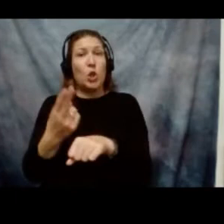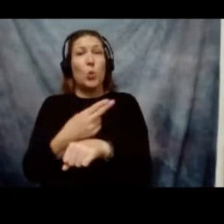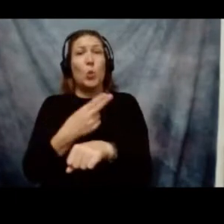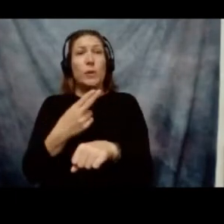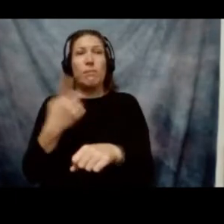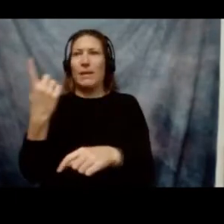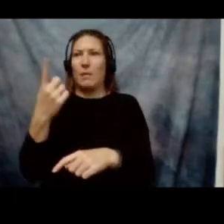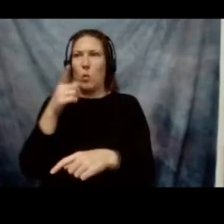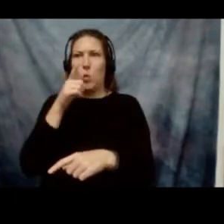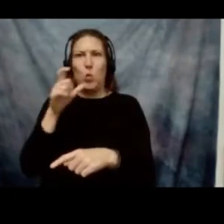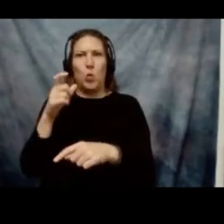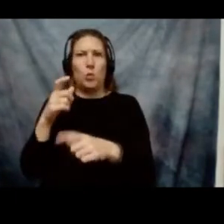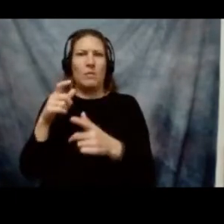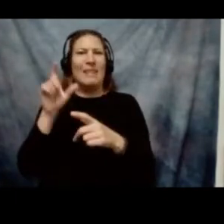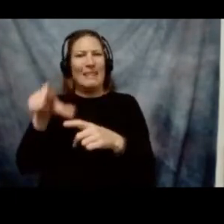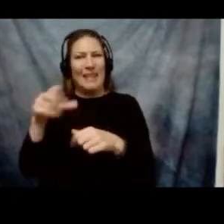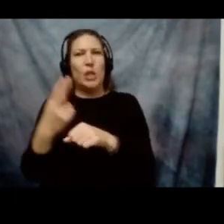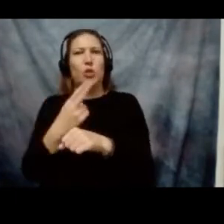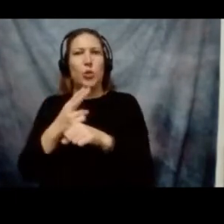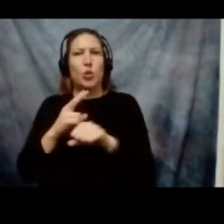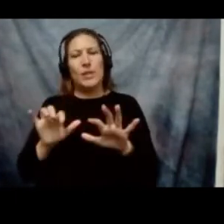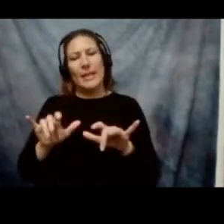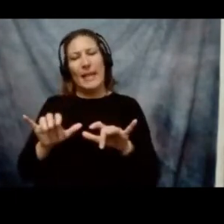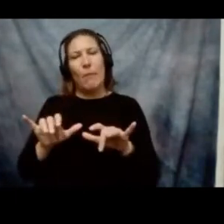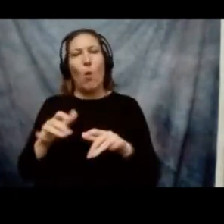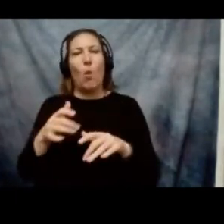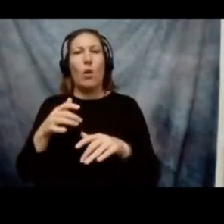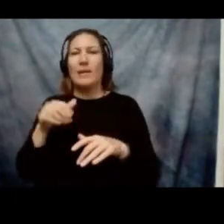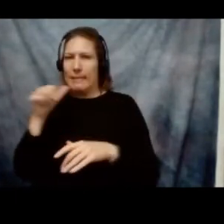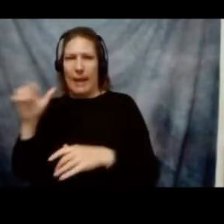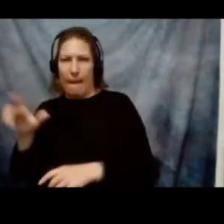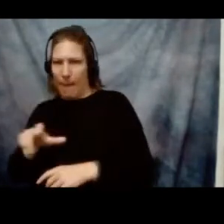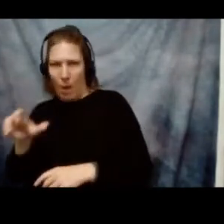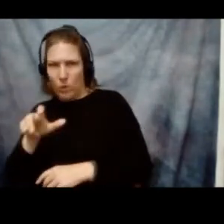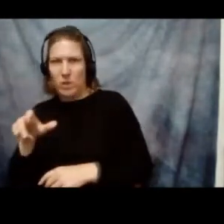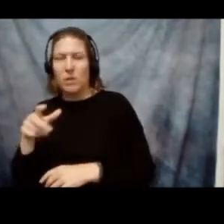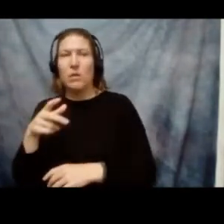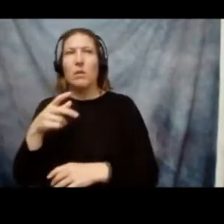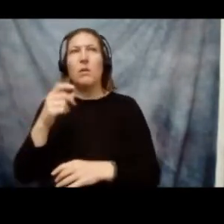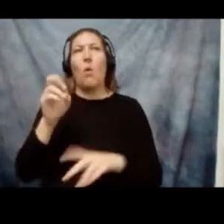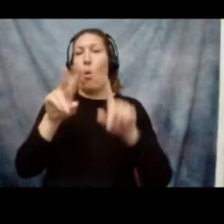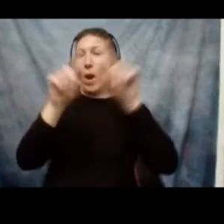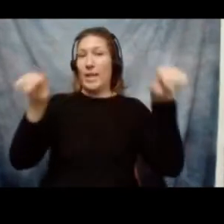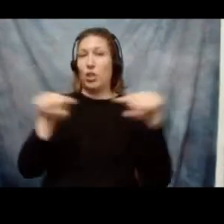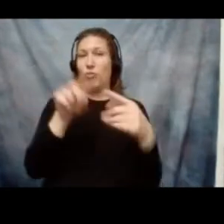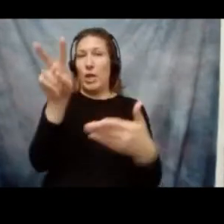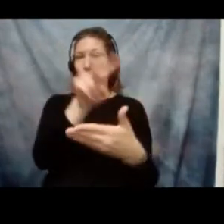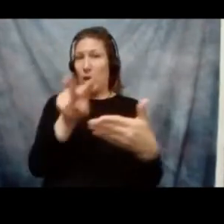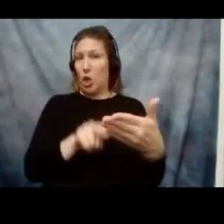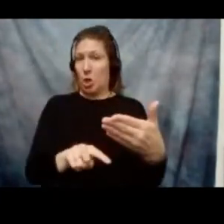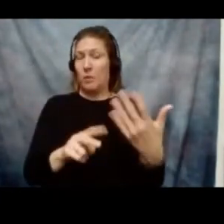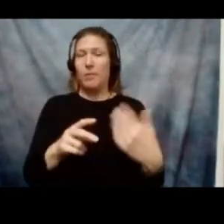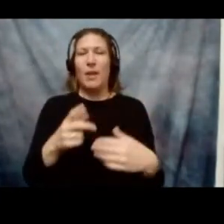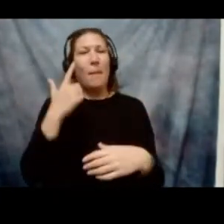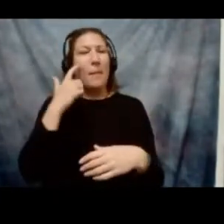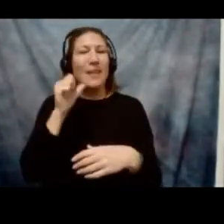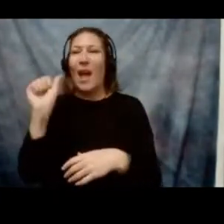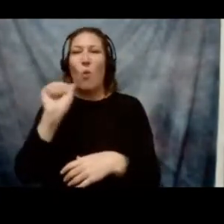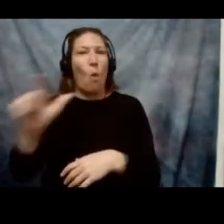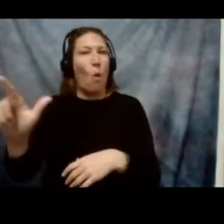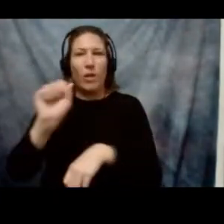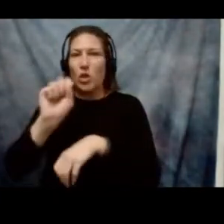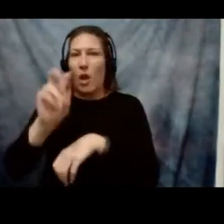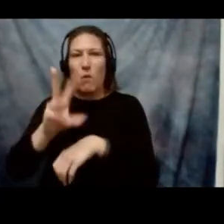screen reader? Because you can't with all software. So for example, let me just pull up a Storyline course. I do a lot of training on how to